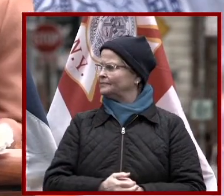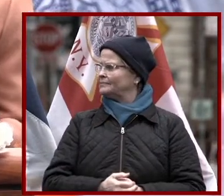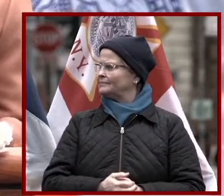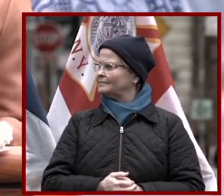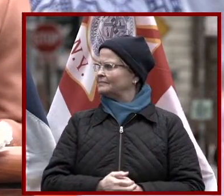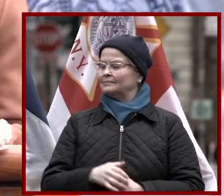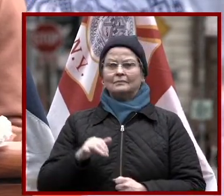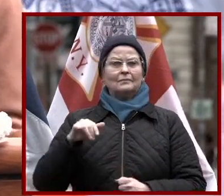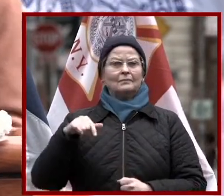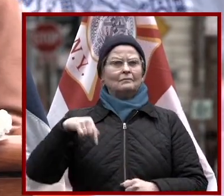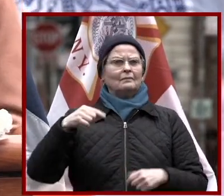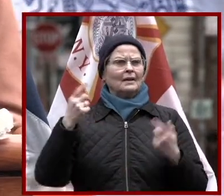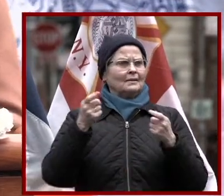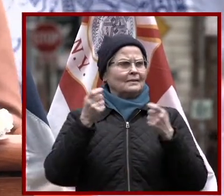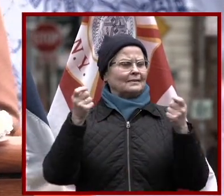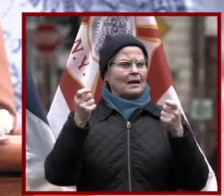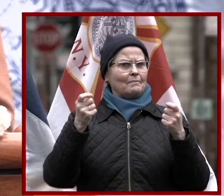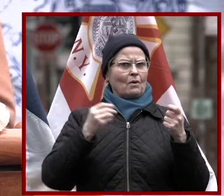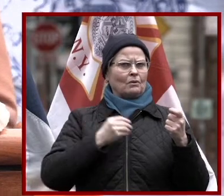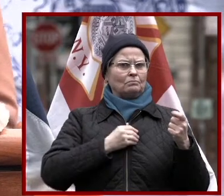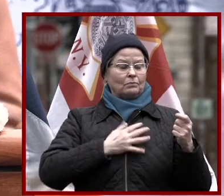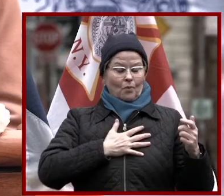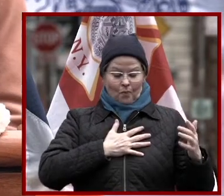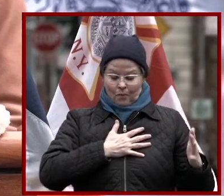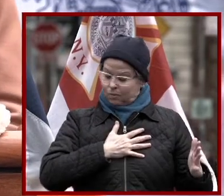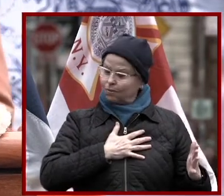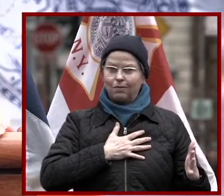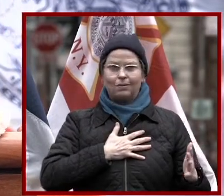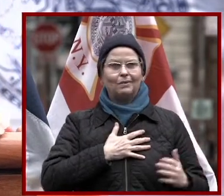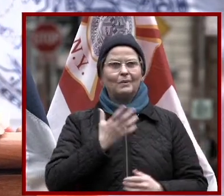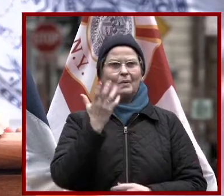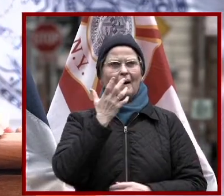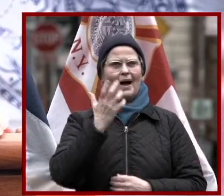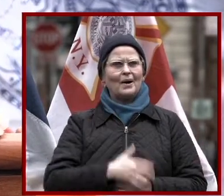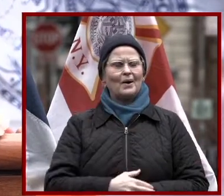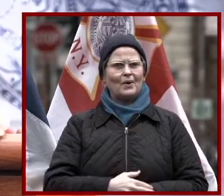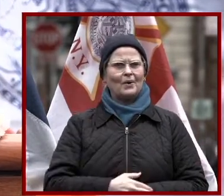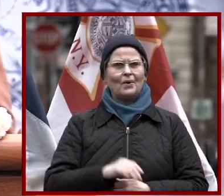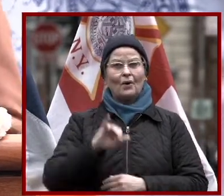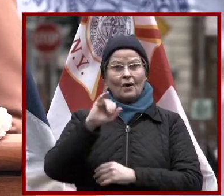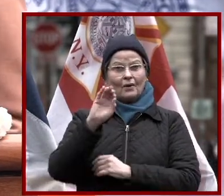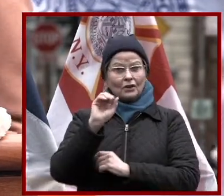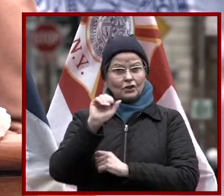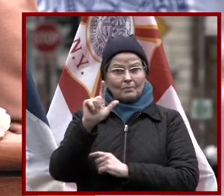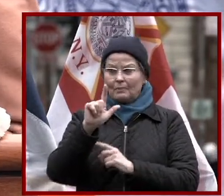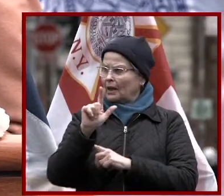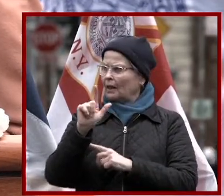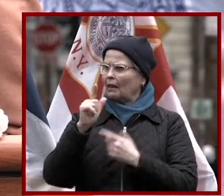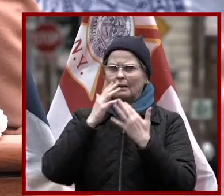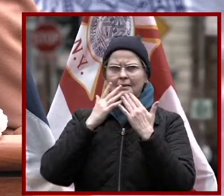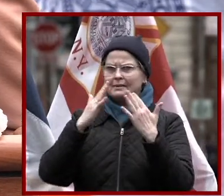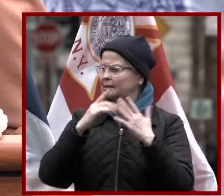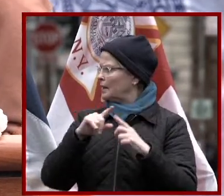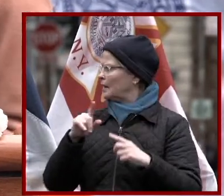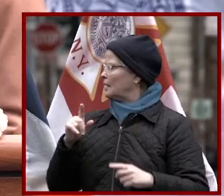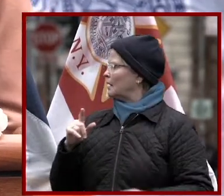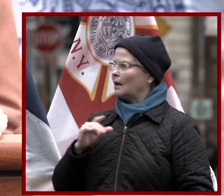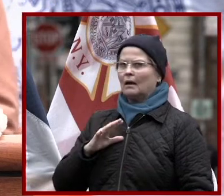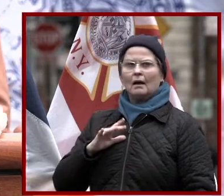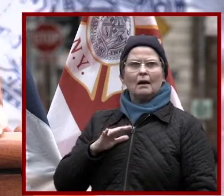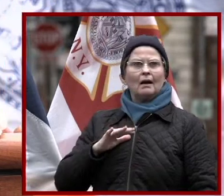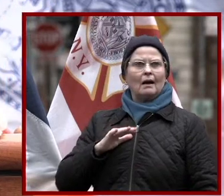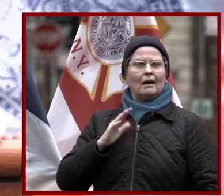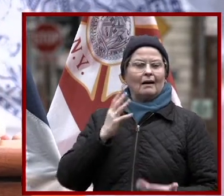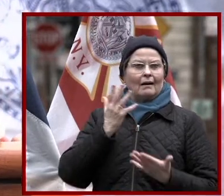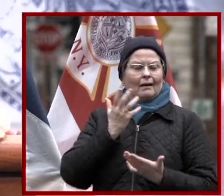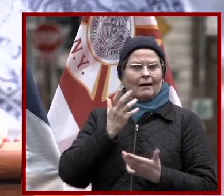been such a moving ceremony already. Oh my goodness, the voice of Jamil McKinstry. Oh my goodness. Did you